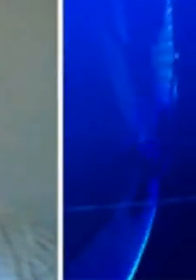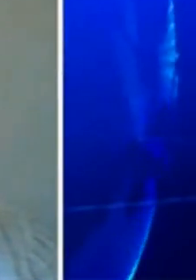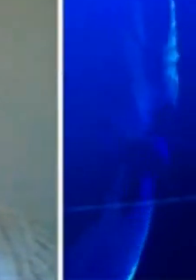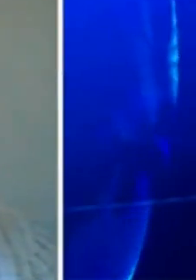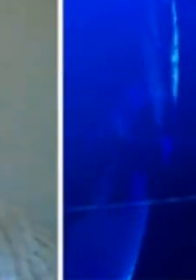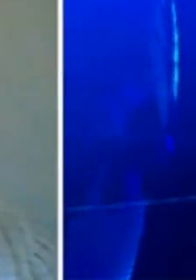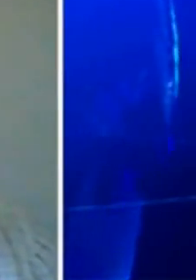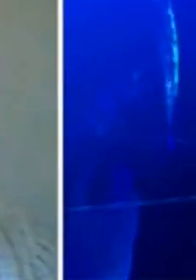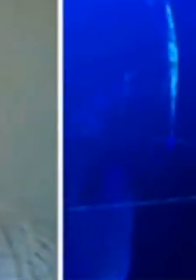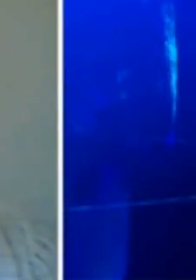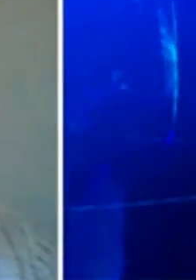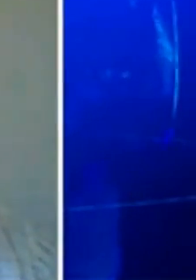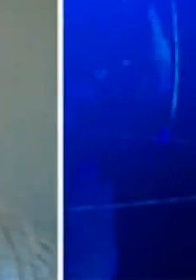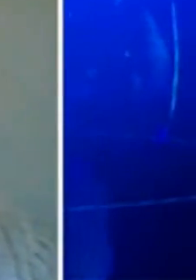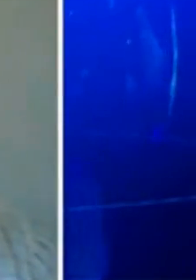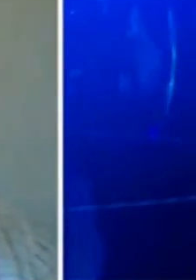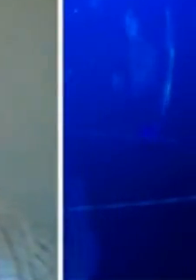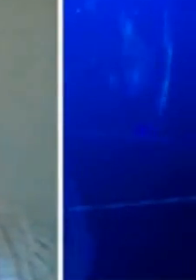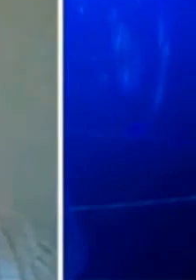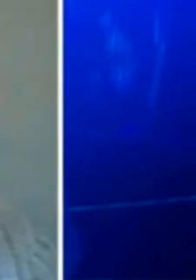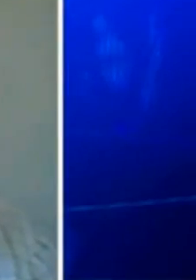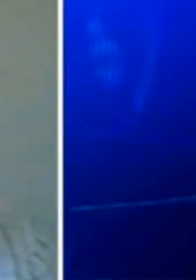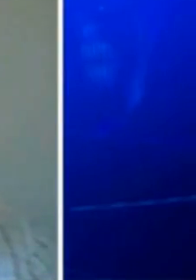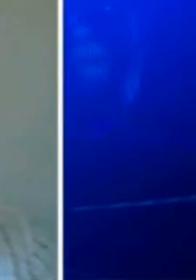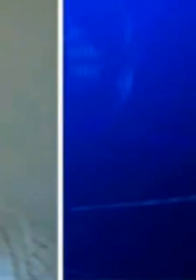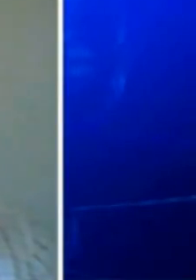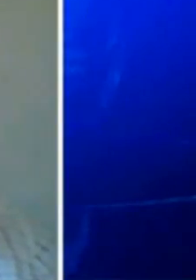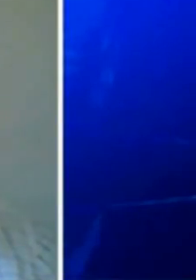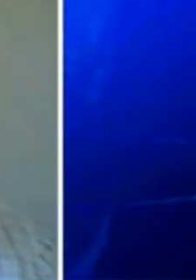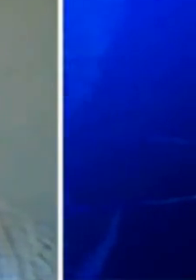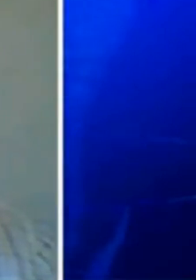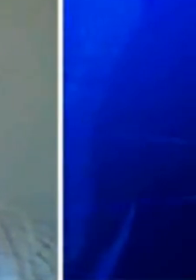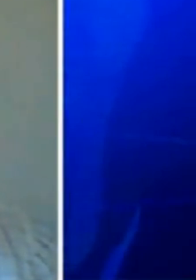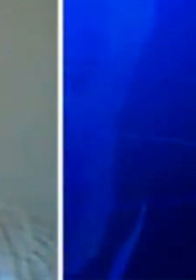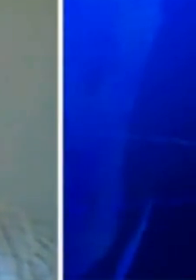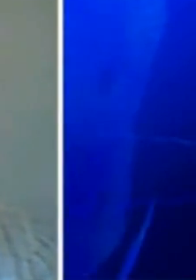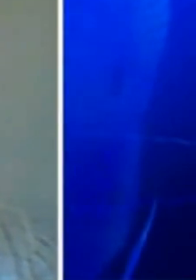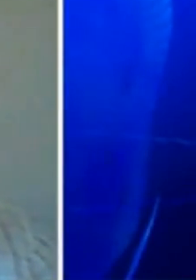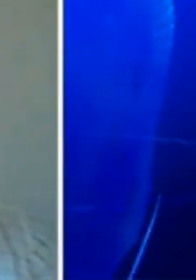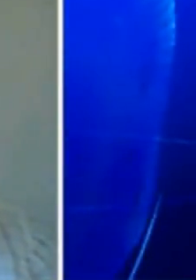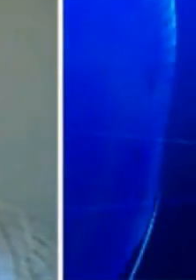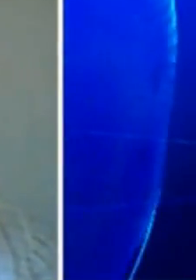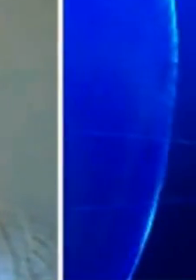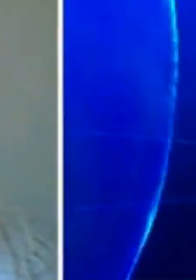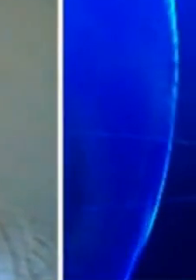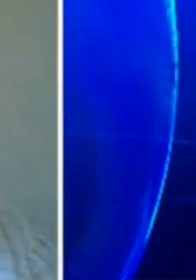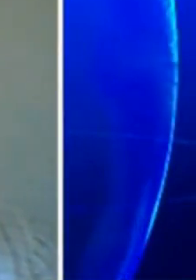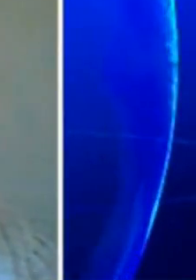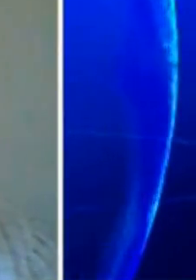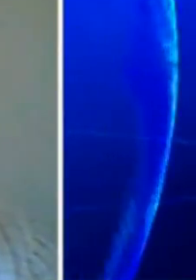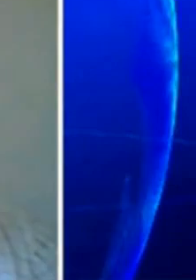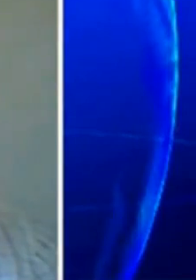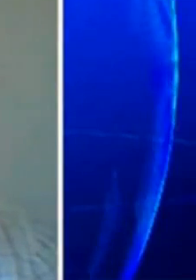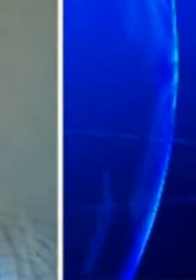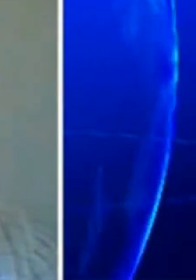But people have a right to say no. We have a constitution that says under people have a right to body, which